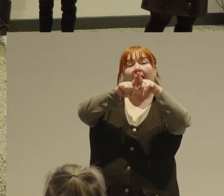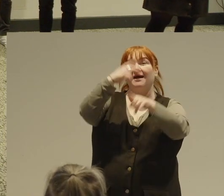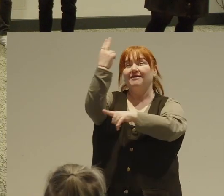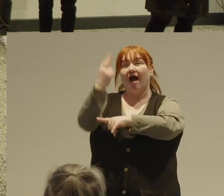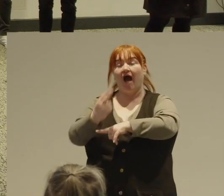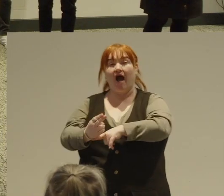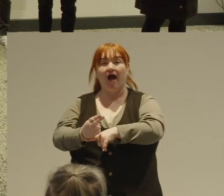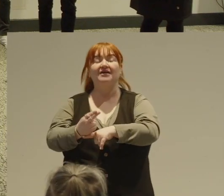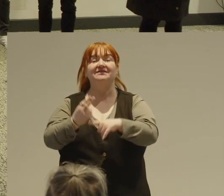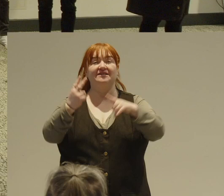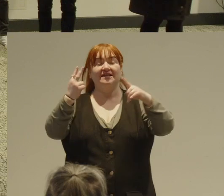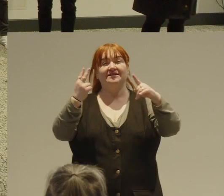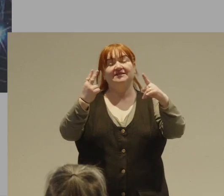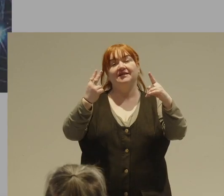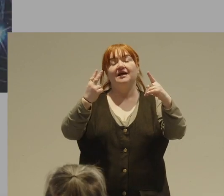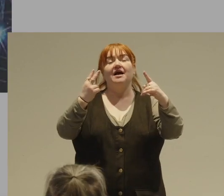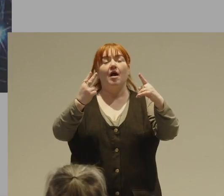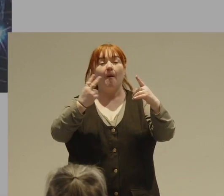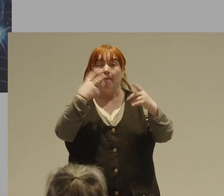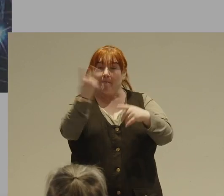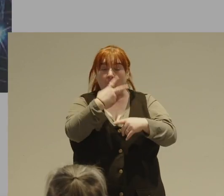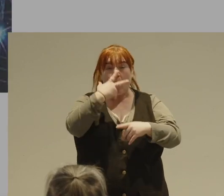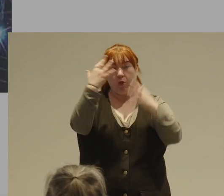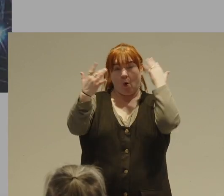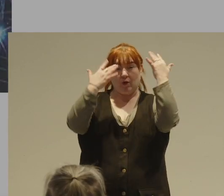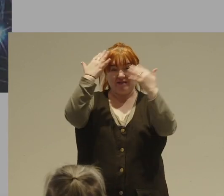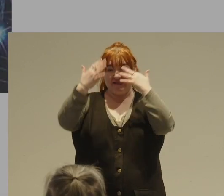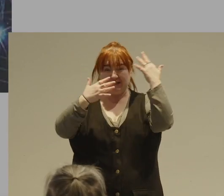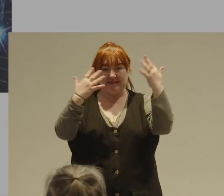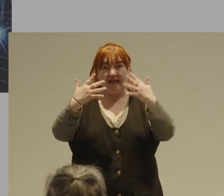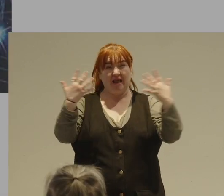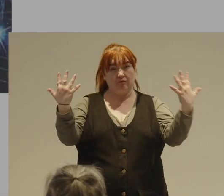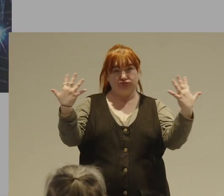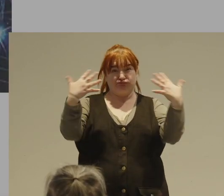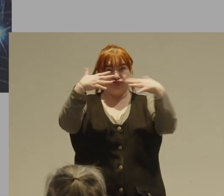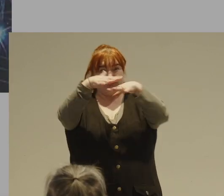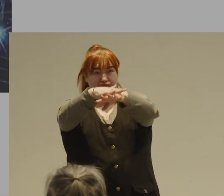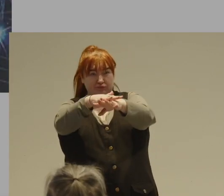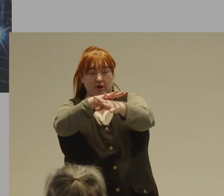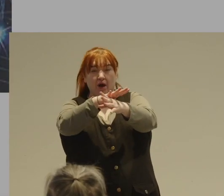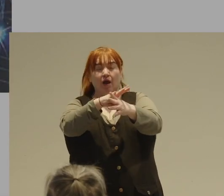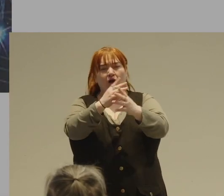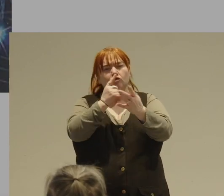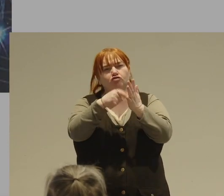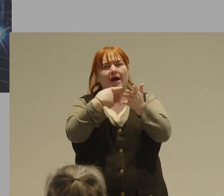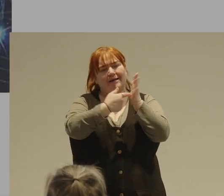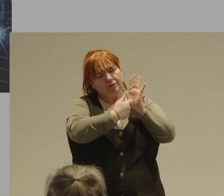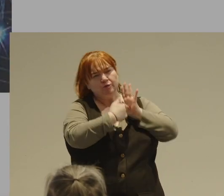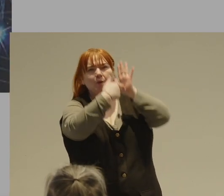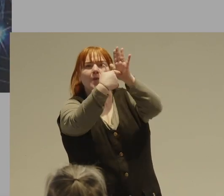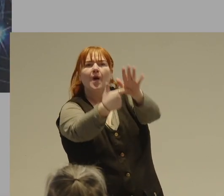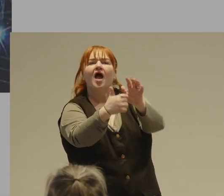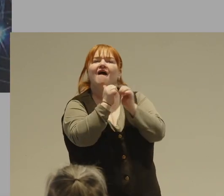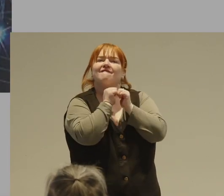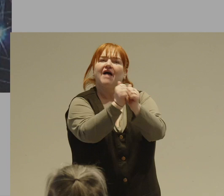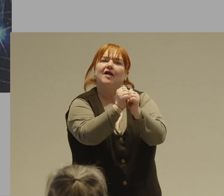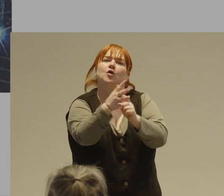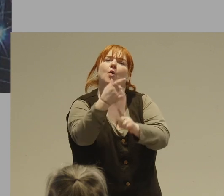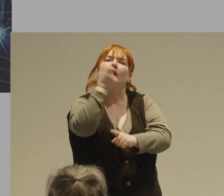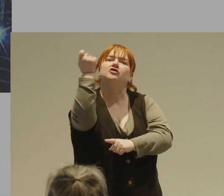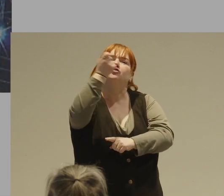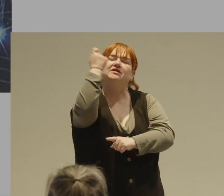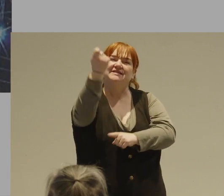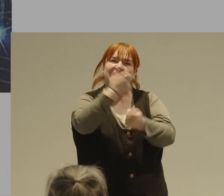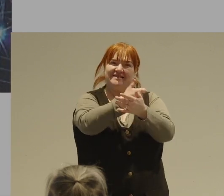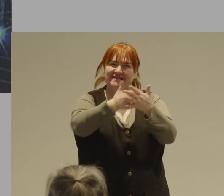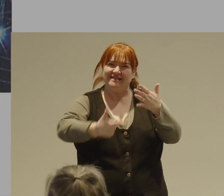artists meeting across time and space, really trying to figure out what value and success means in learning disabled and autistic people's lives. It's going to be an epic